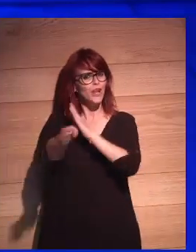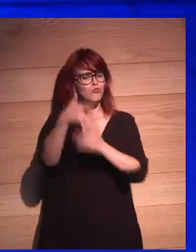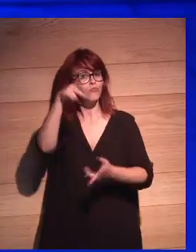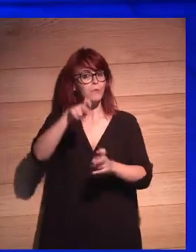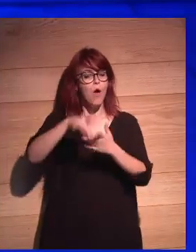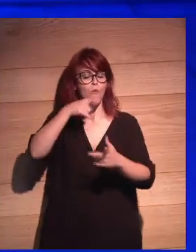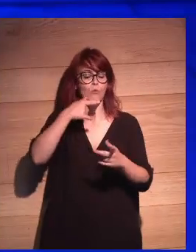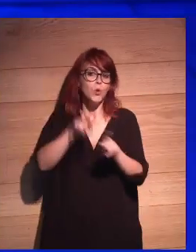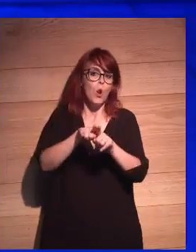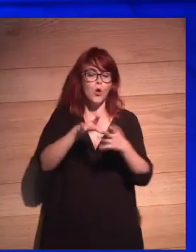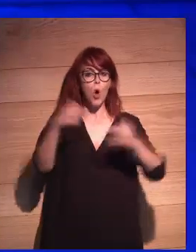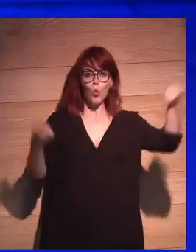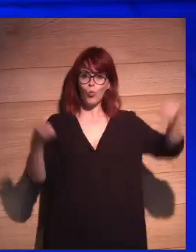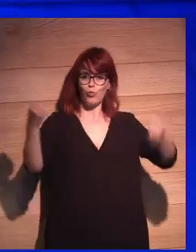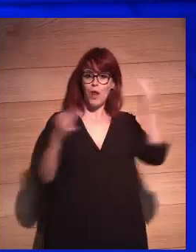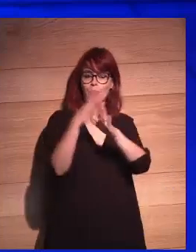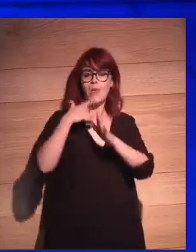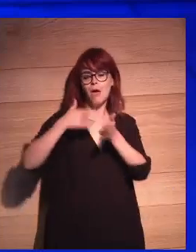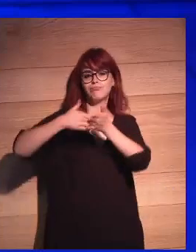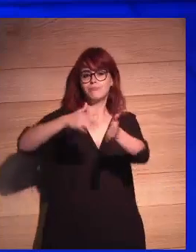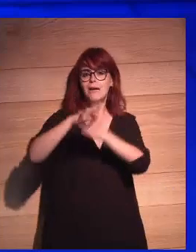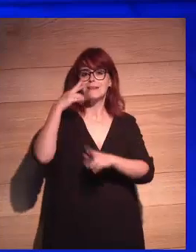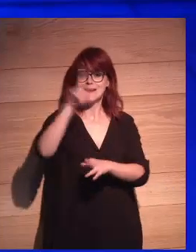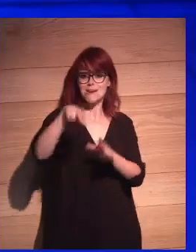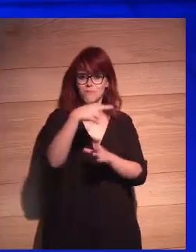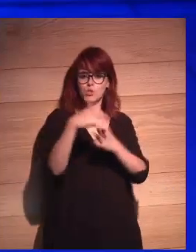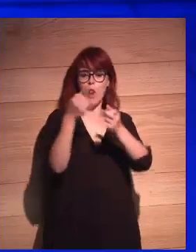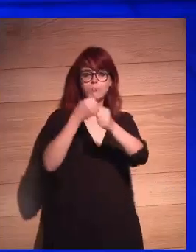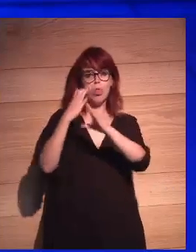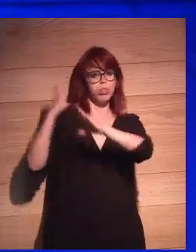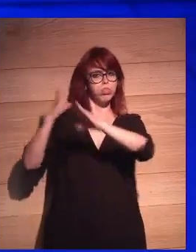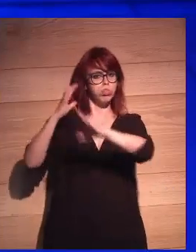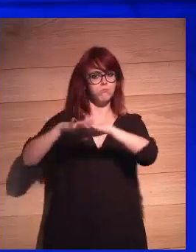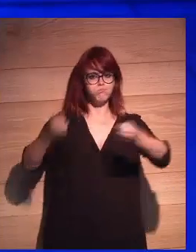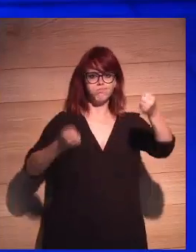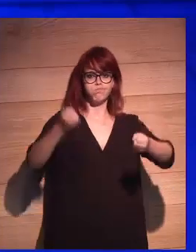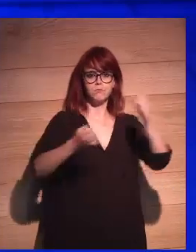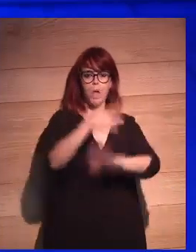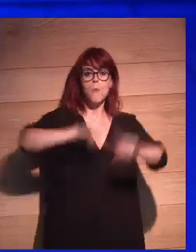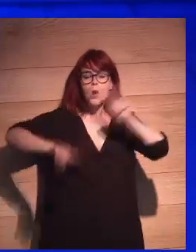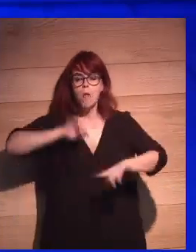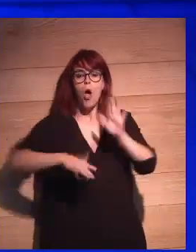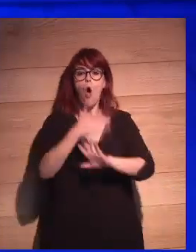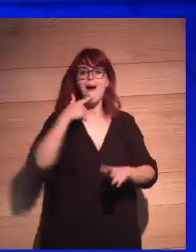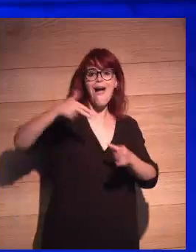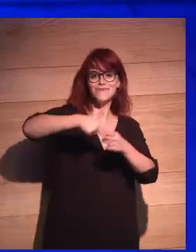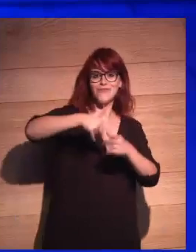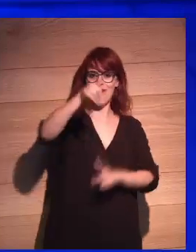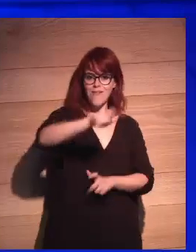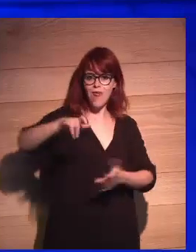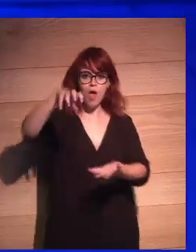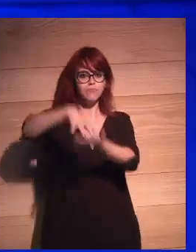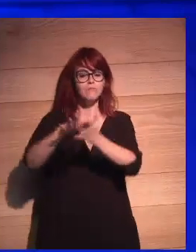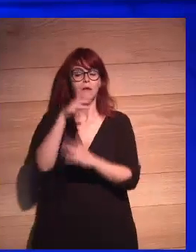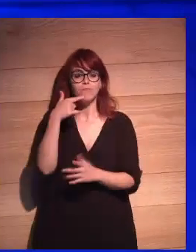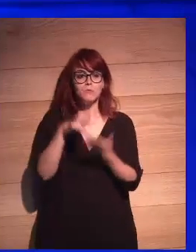training. We have the whole flow of training for a driver in Repsol.